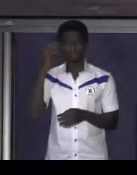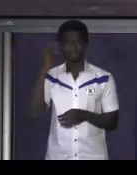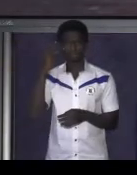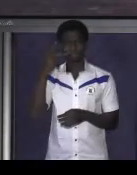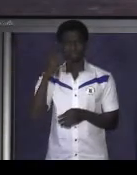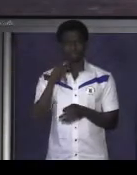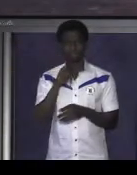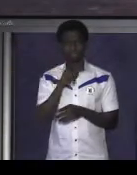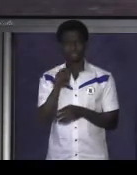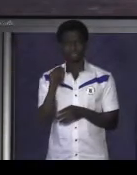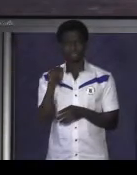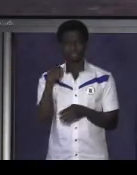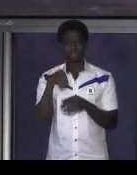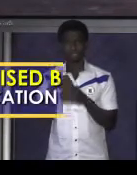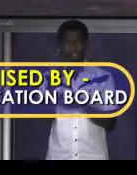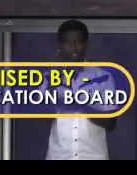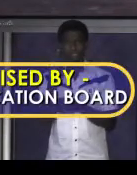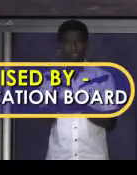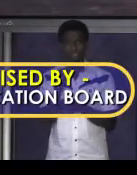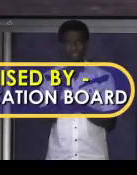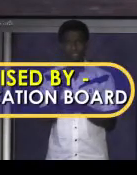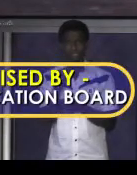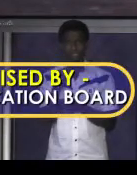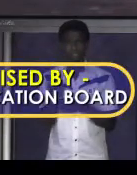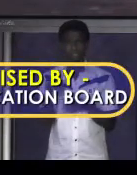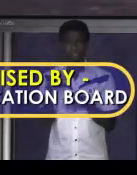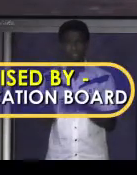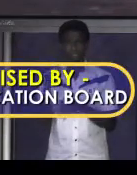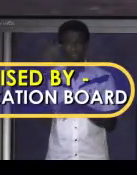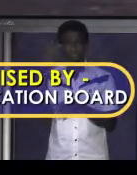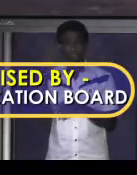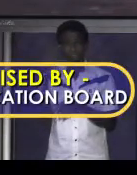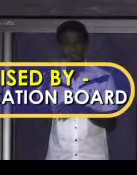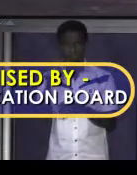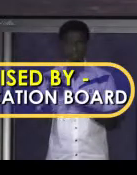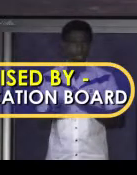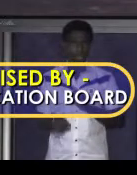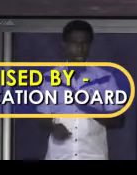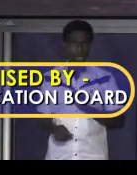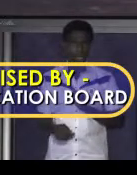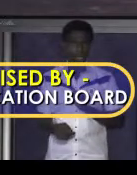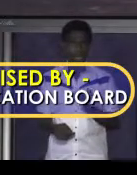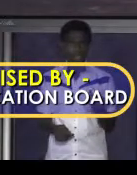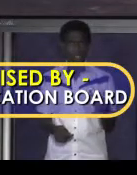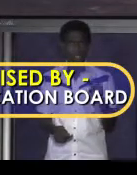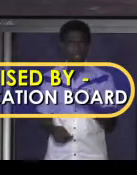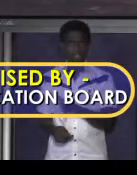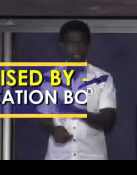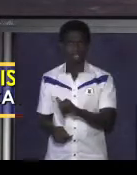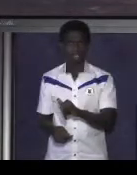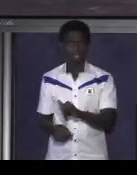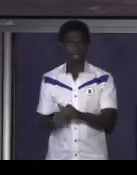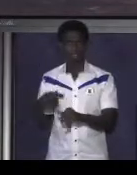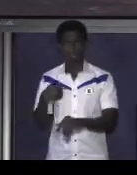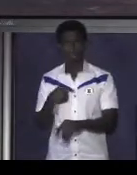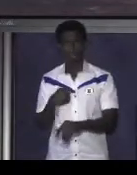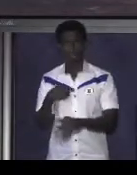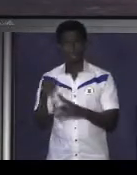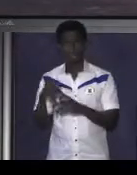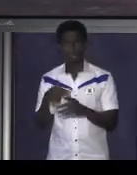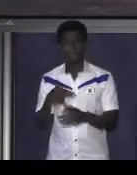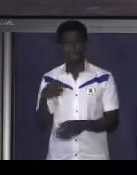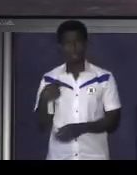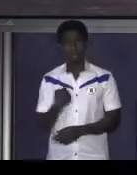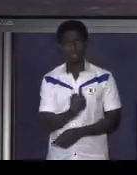Dash in the market. Is it he saw I, he saw they, he saw me, or he